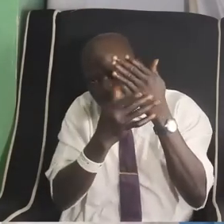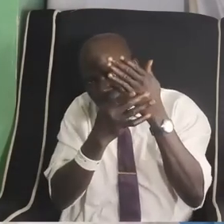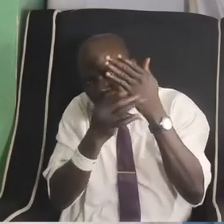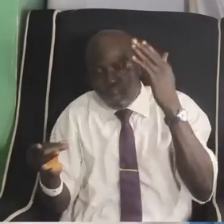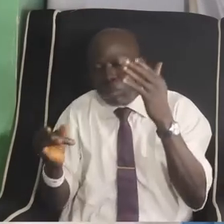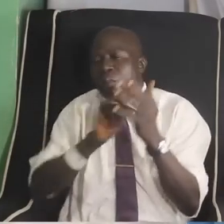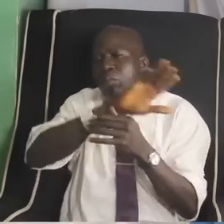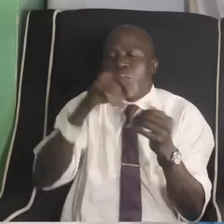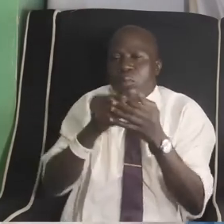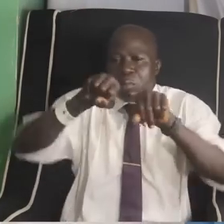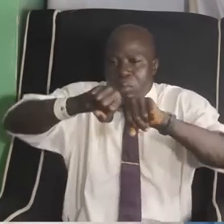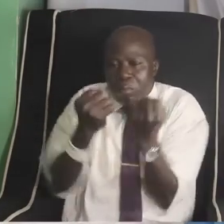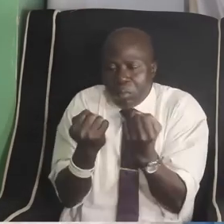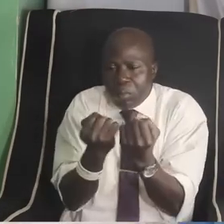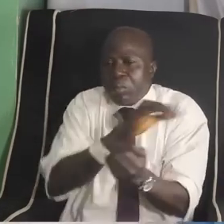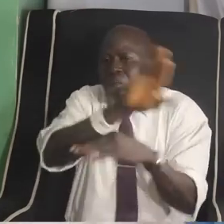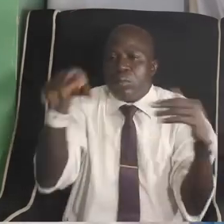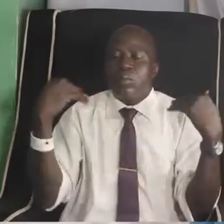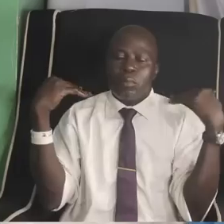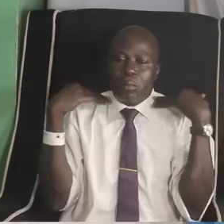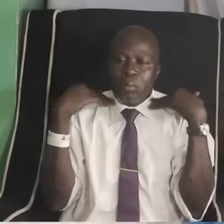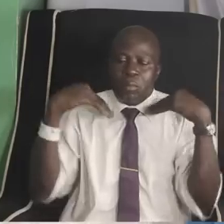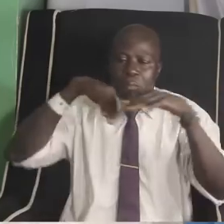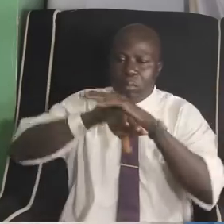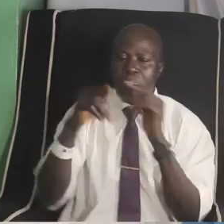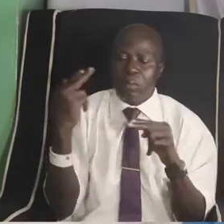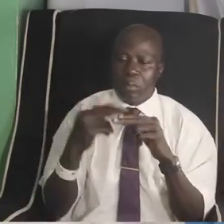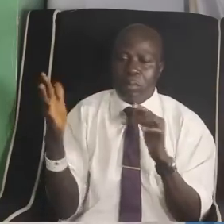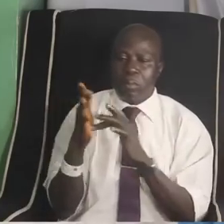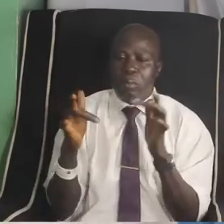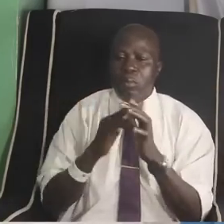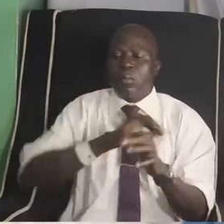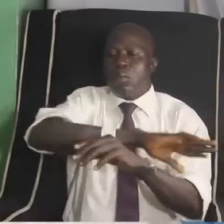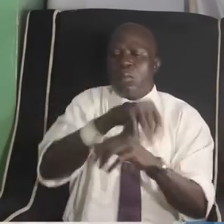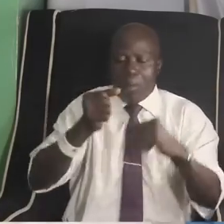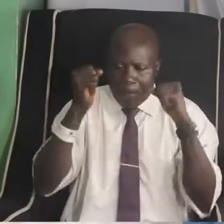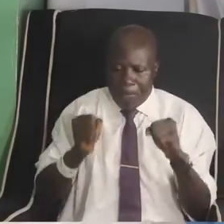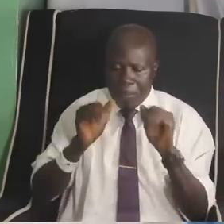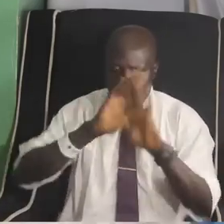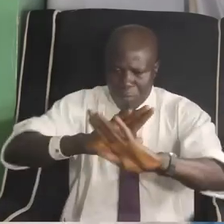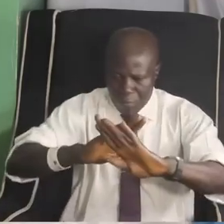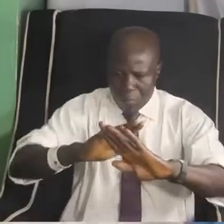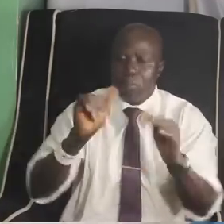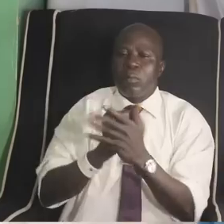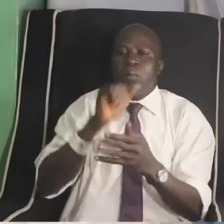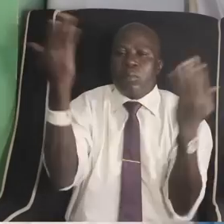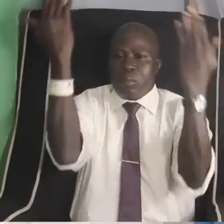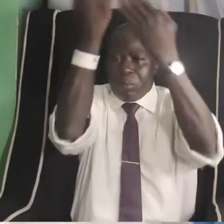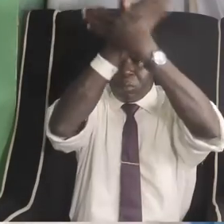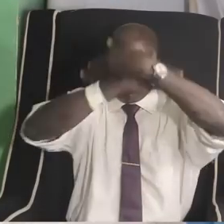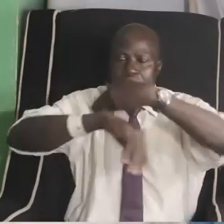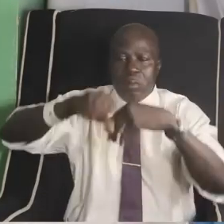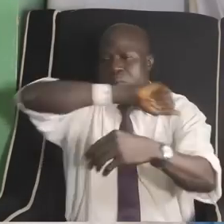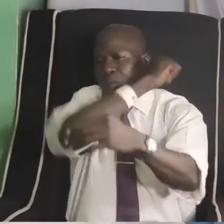ede su wewe. Oh, anointing will break all yokes. Ha baraka tabuji. In the name of Jesus. Gbogbo awon agbara. Every forces. Ati ase okokun. Authority